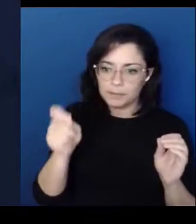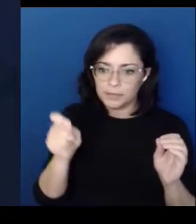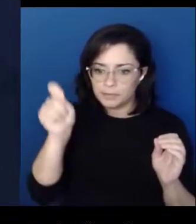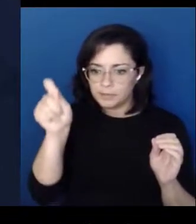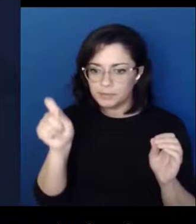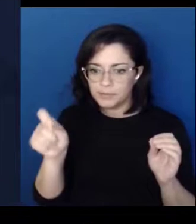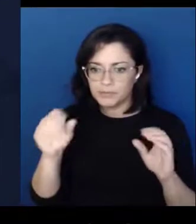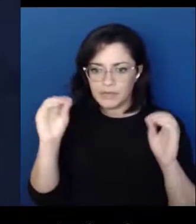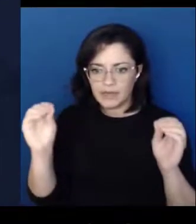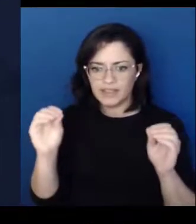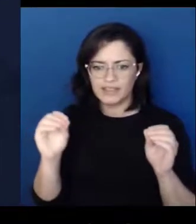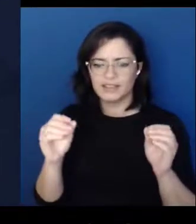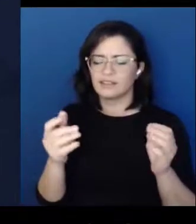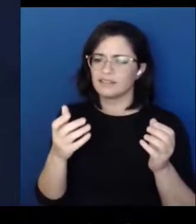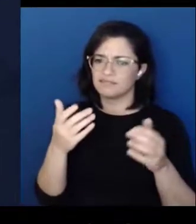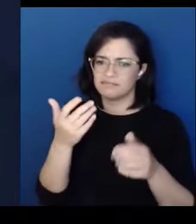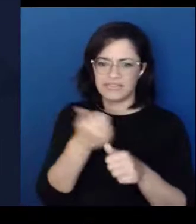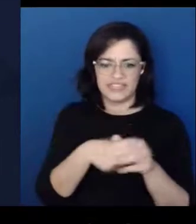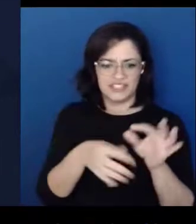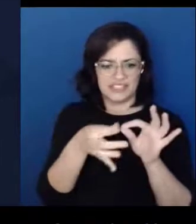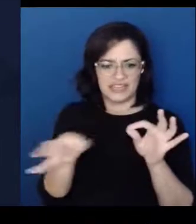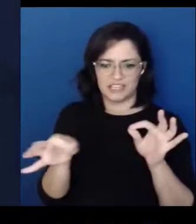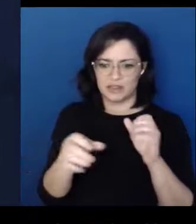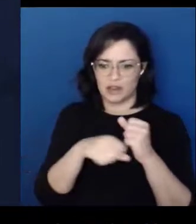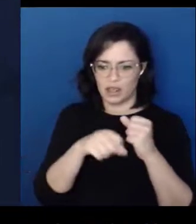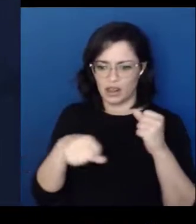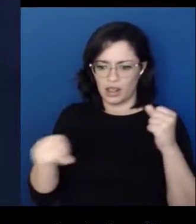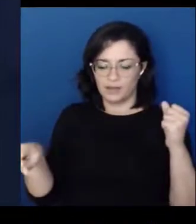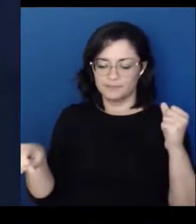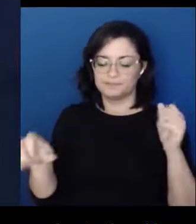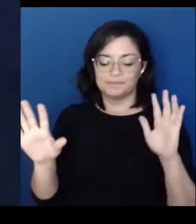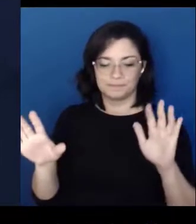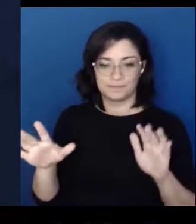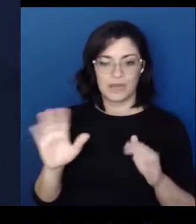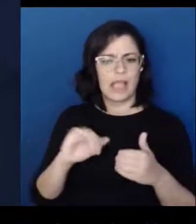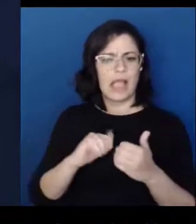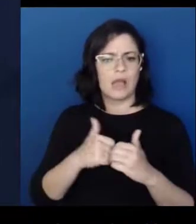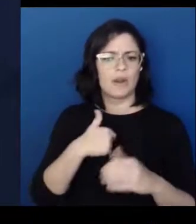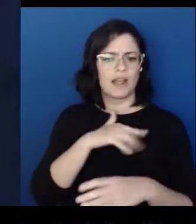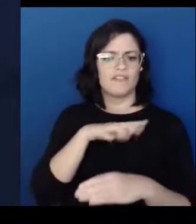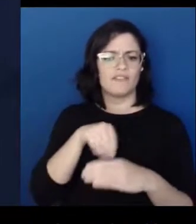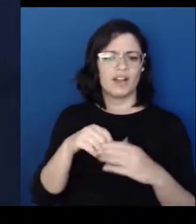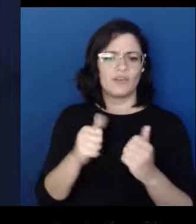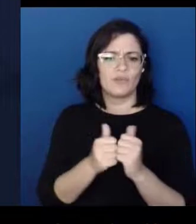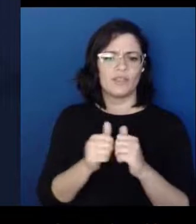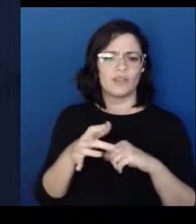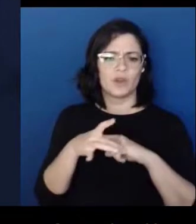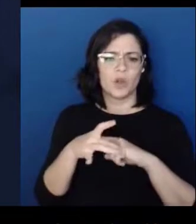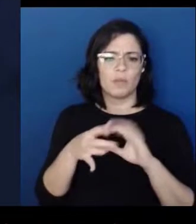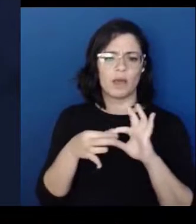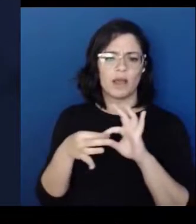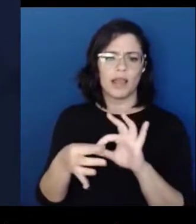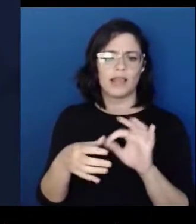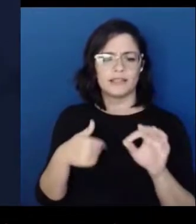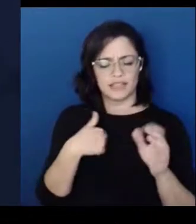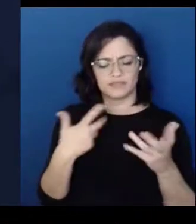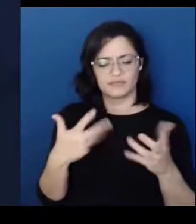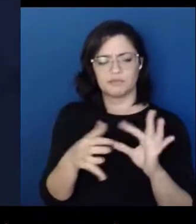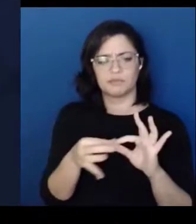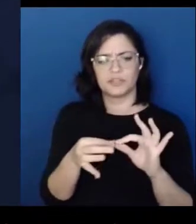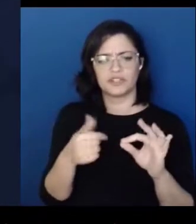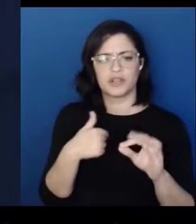How did I get involved with the Global Alliance? As I mentioned, I was doing some work on telephone captioning, and I saw